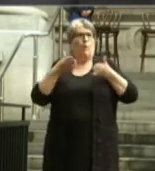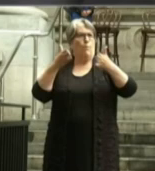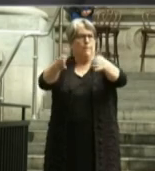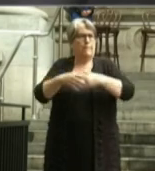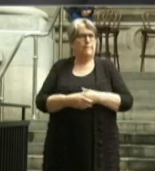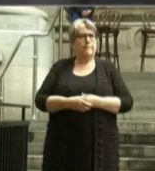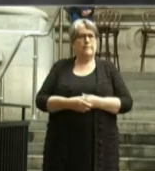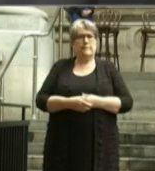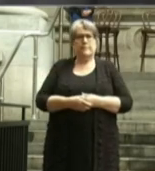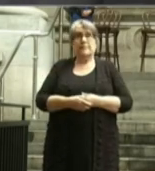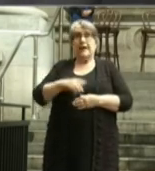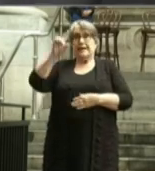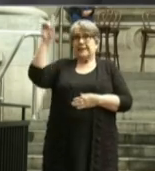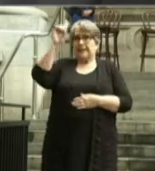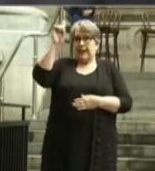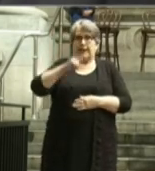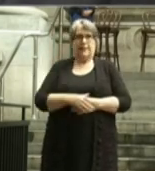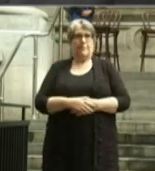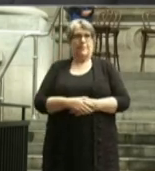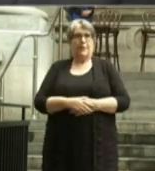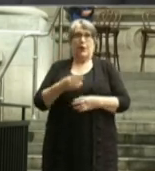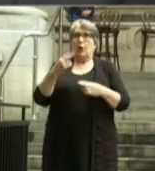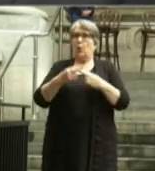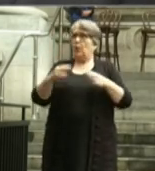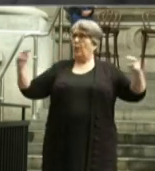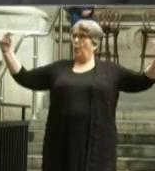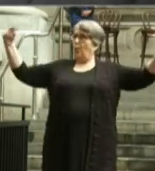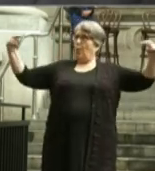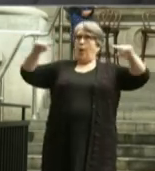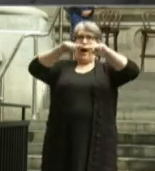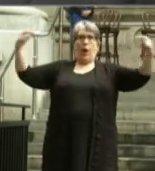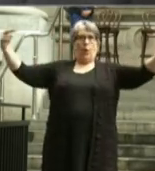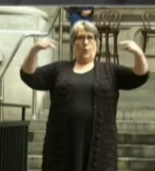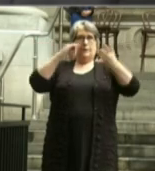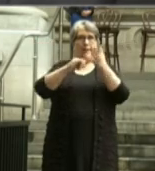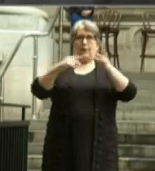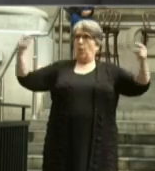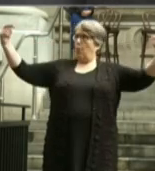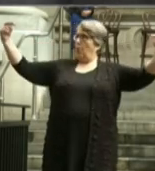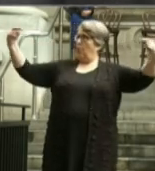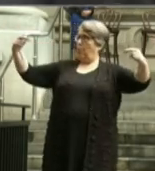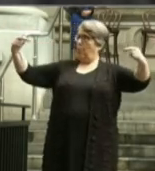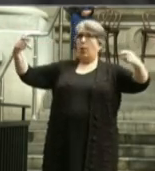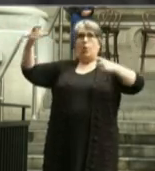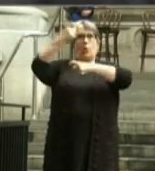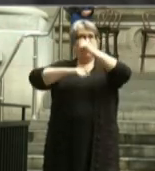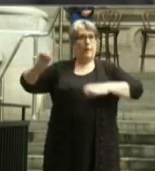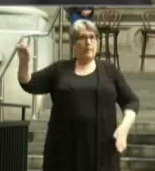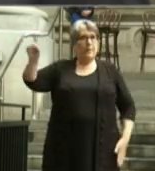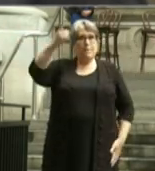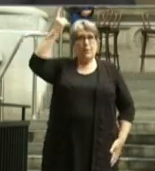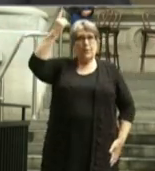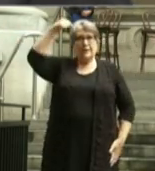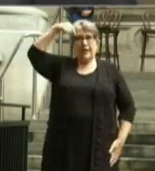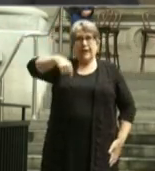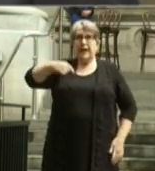project. Today, with the eyes of the nation upon our state, we become the first